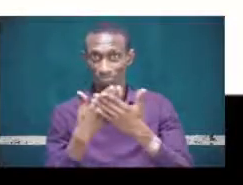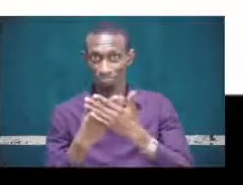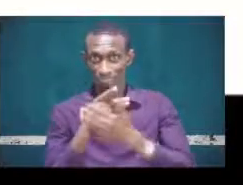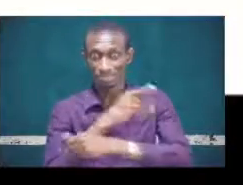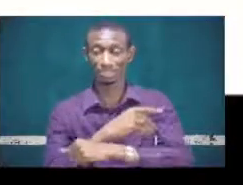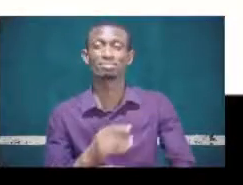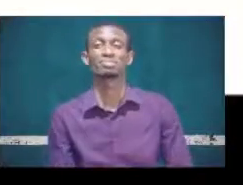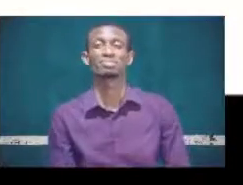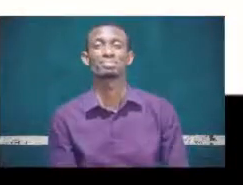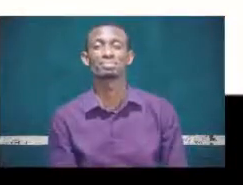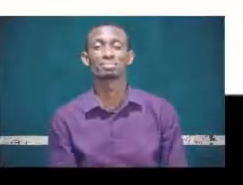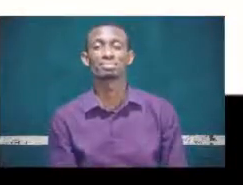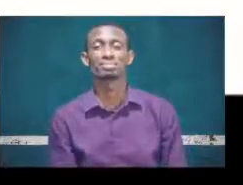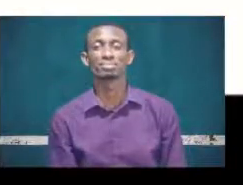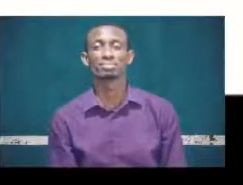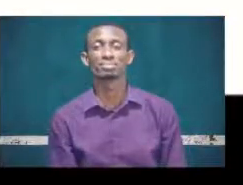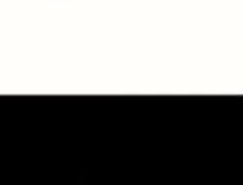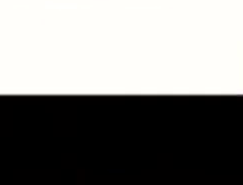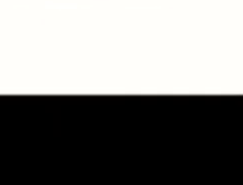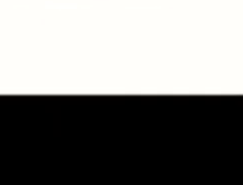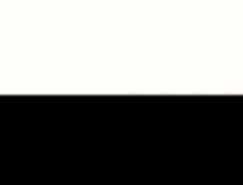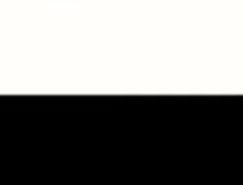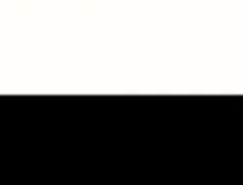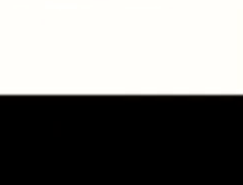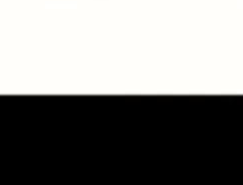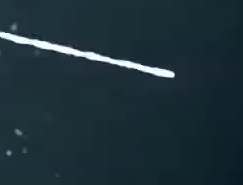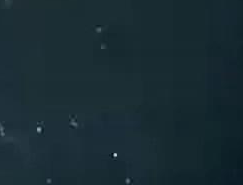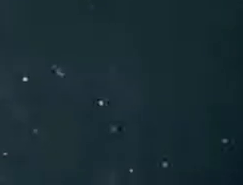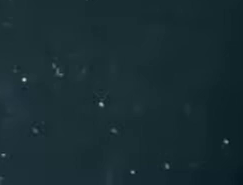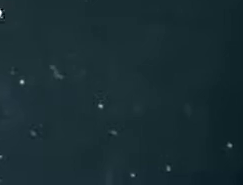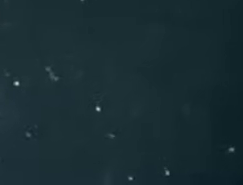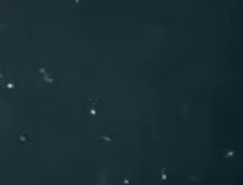nice day.